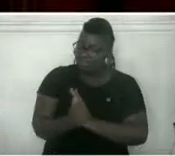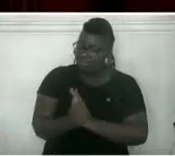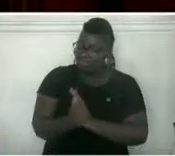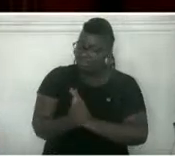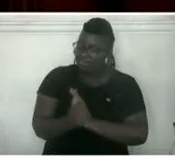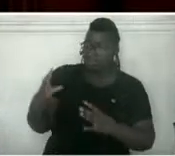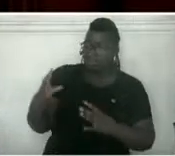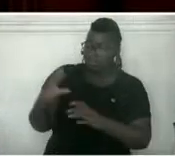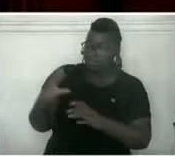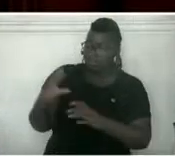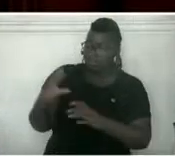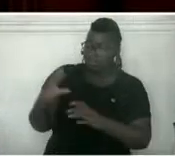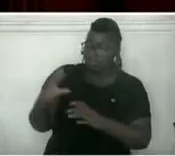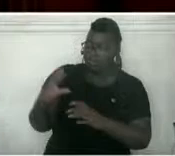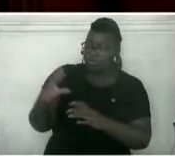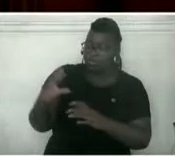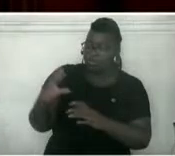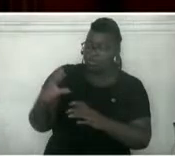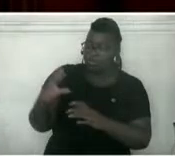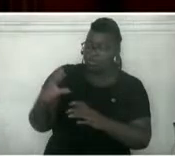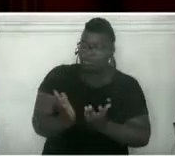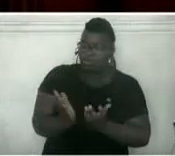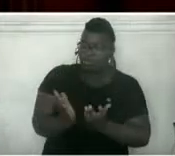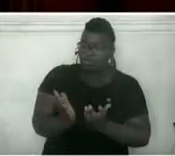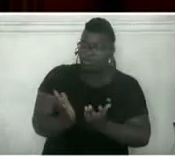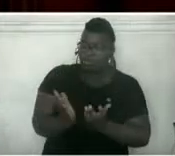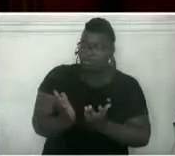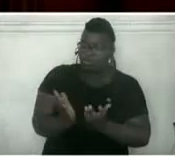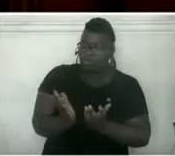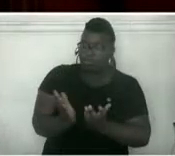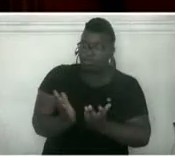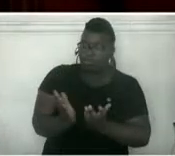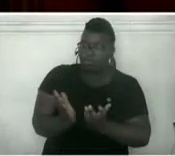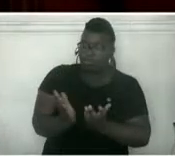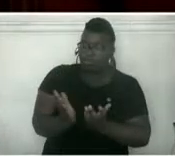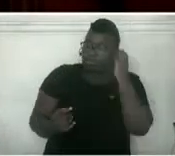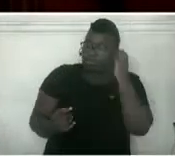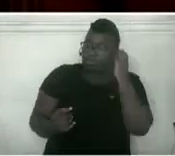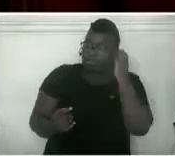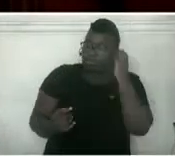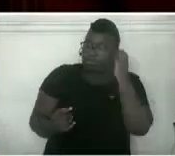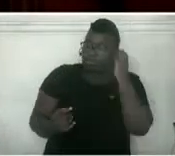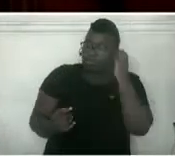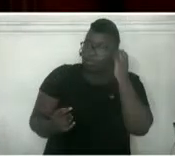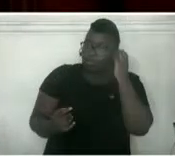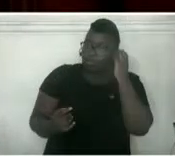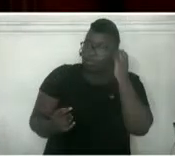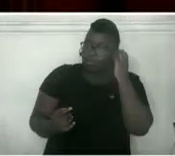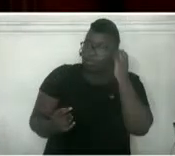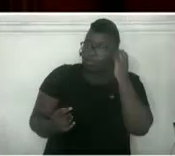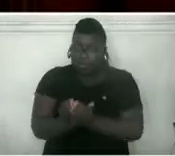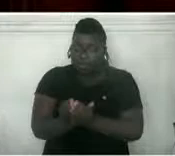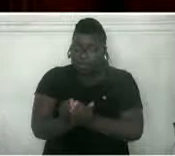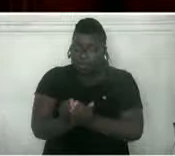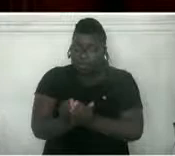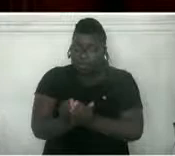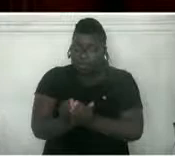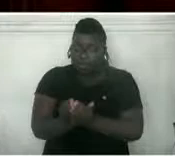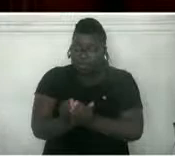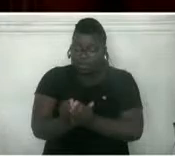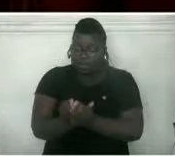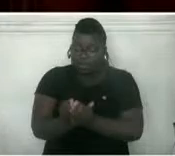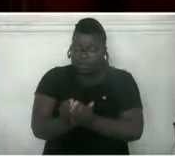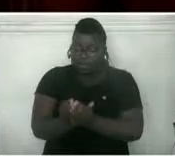agricultural school of excellence in Umgungundlovu district, a maritime school of excellence, and